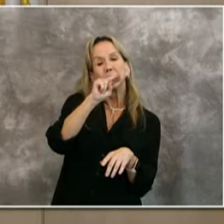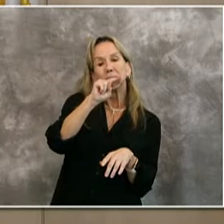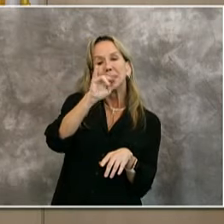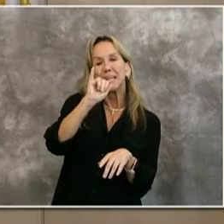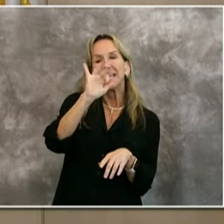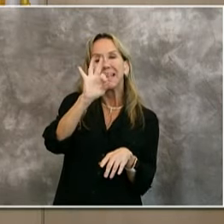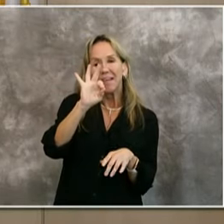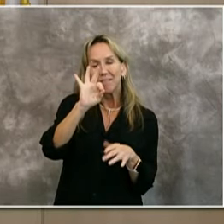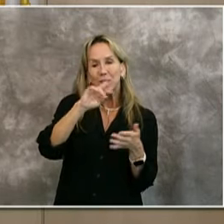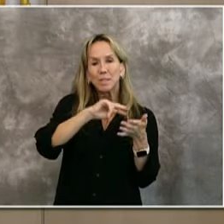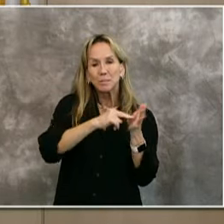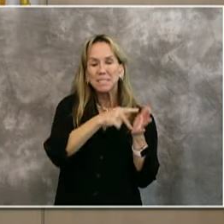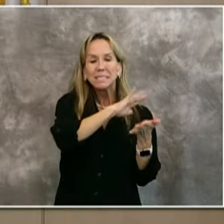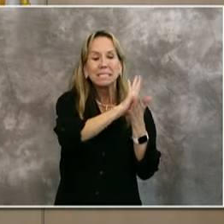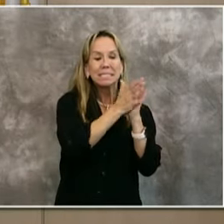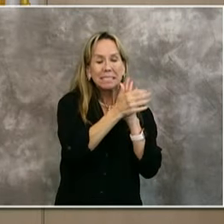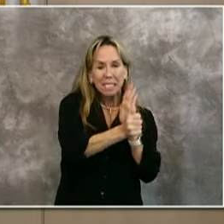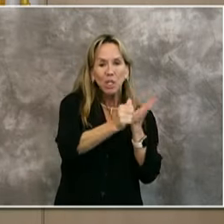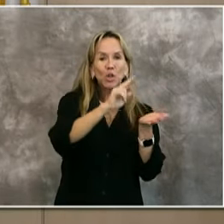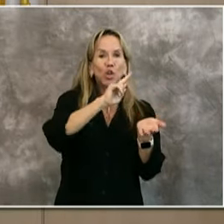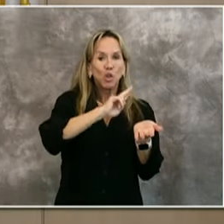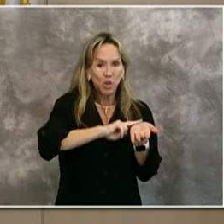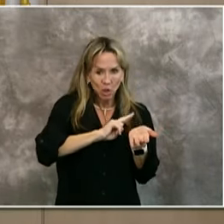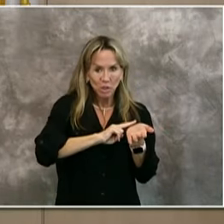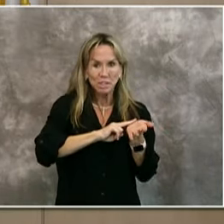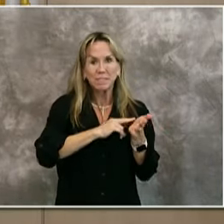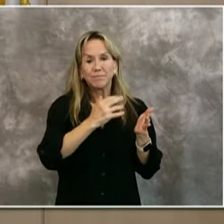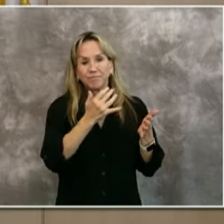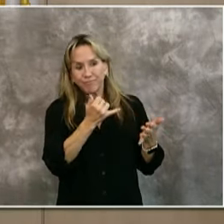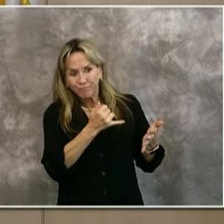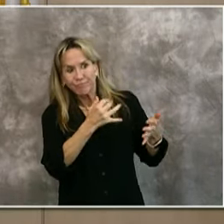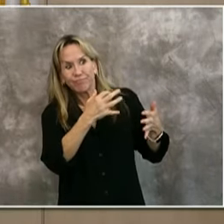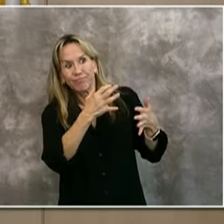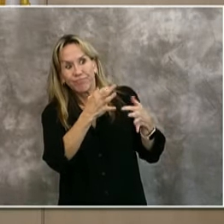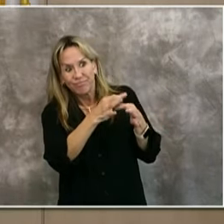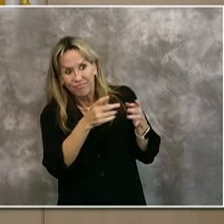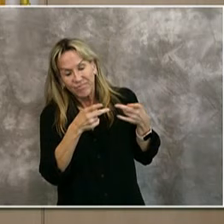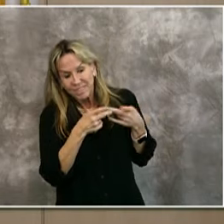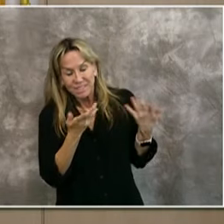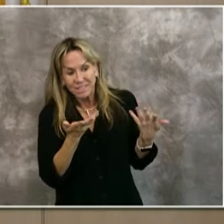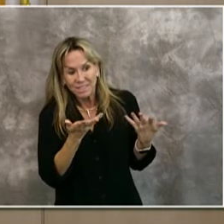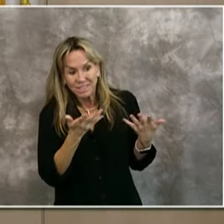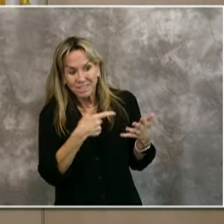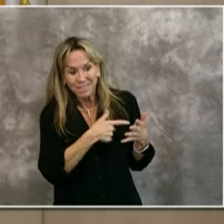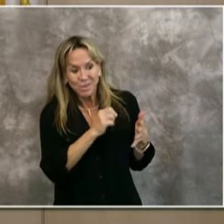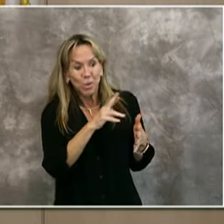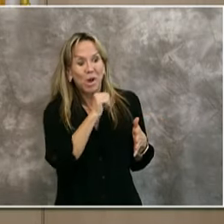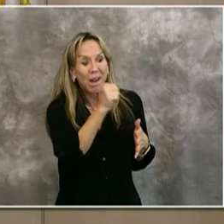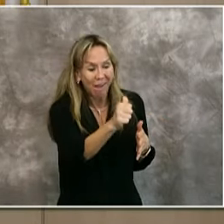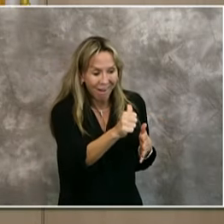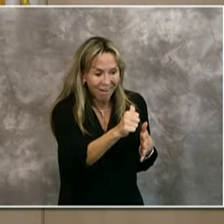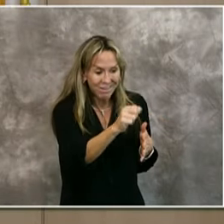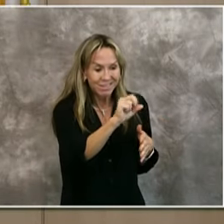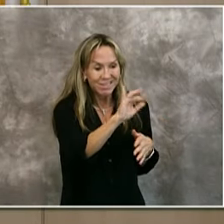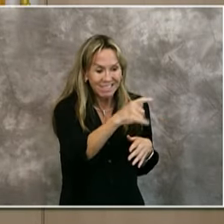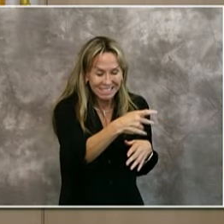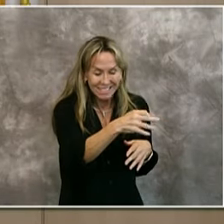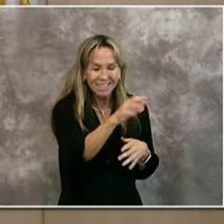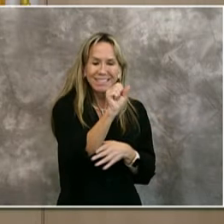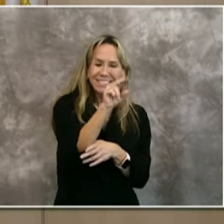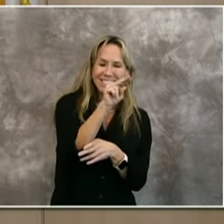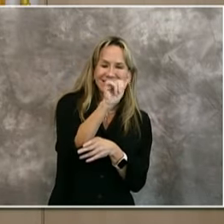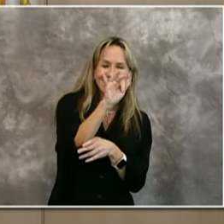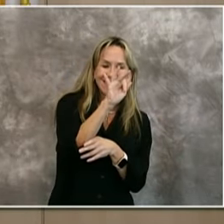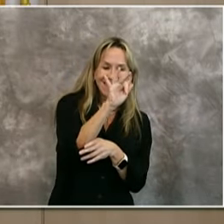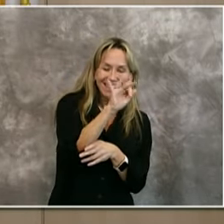or a non-skilled nursing facility or long-term care facility, the process is to, number one, conduct